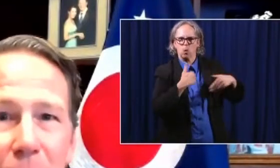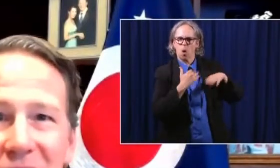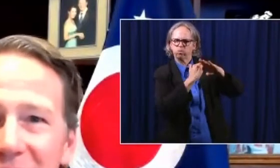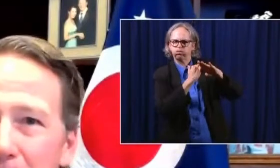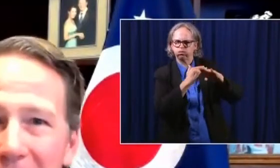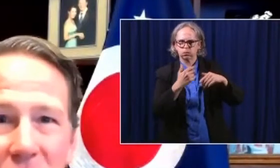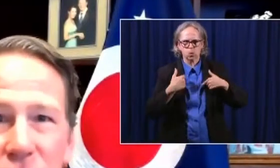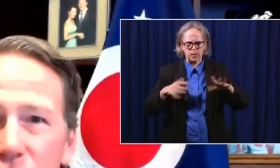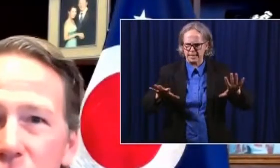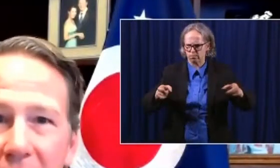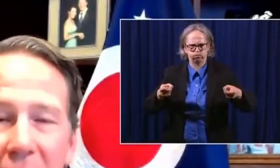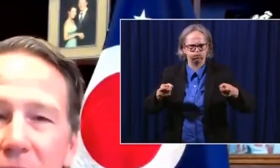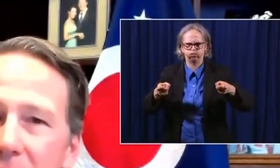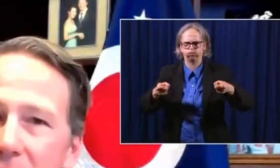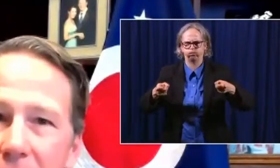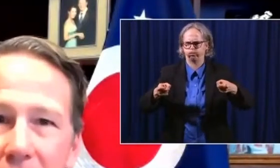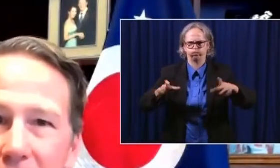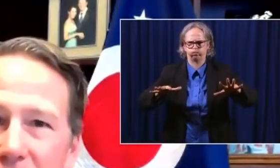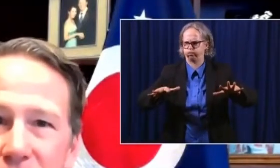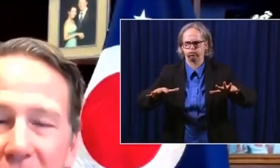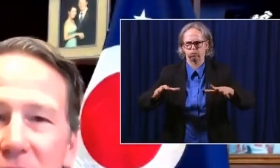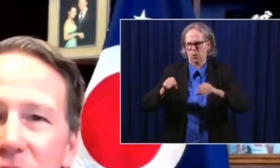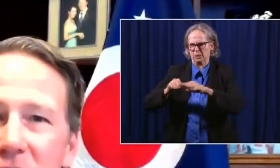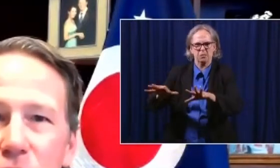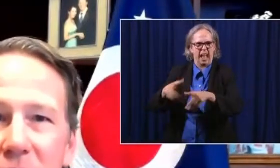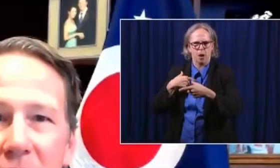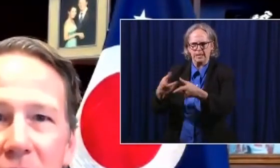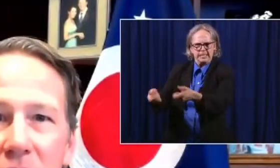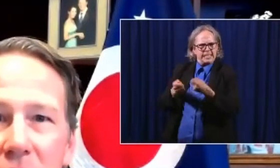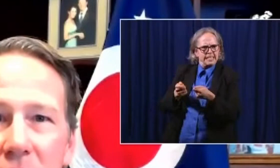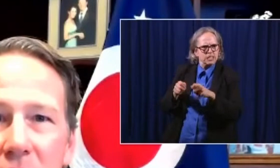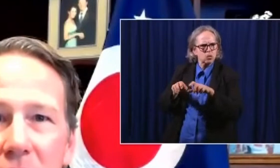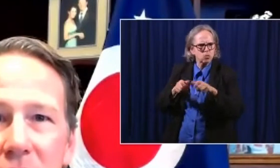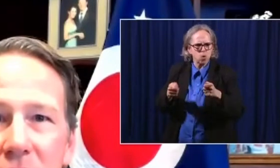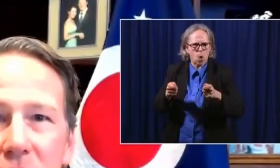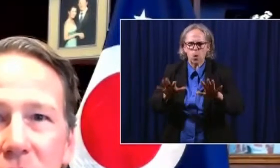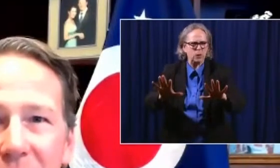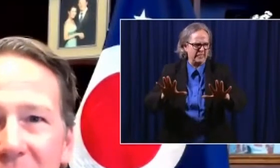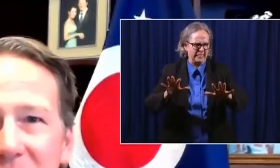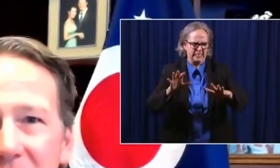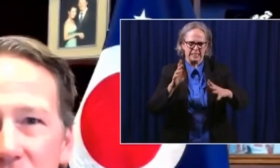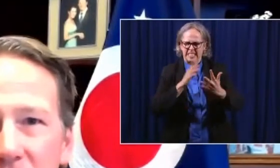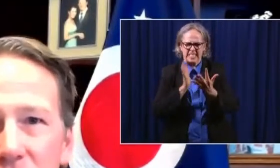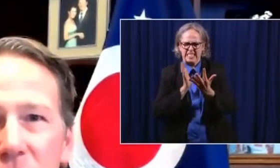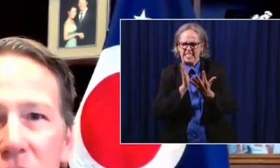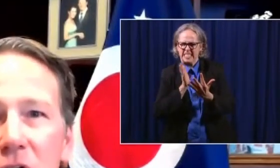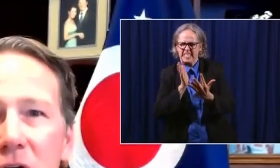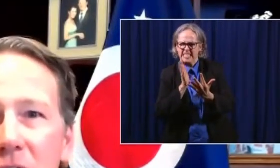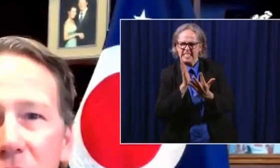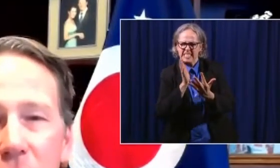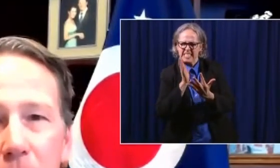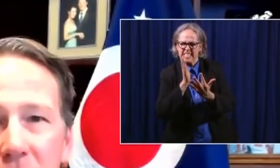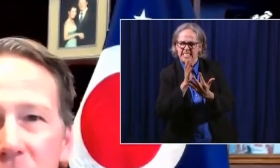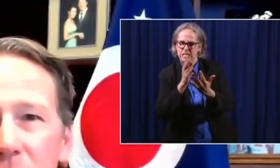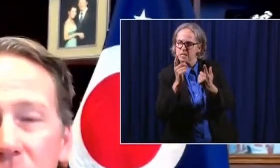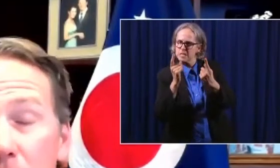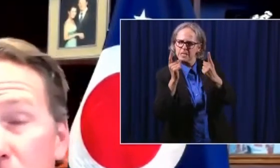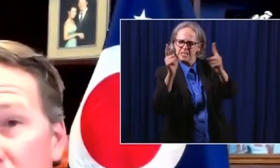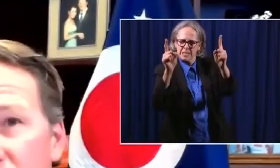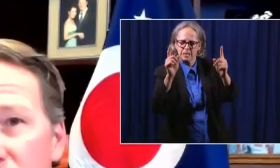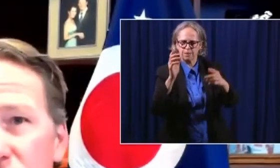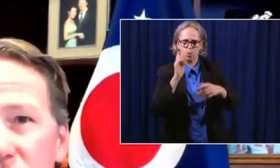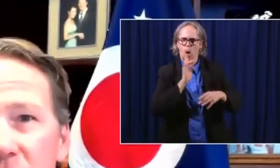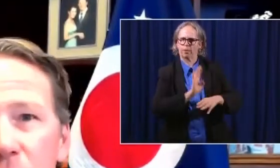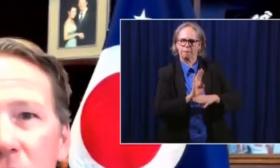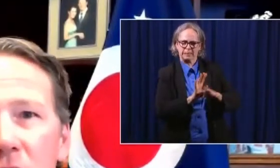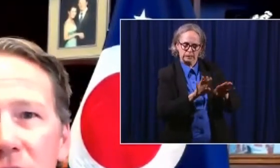The job is to manage through that as effectively as we can until a vaccine or other